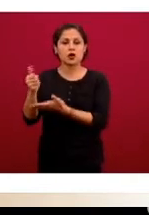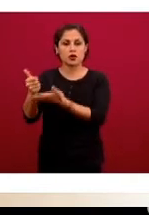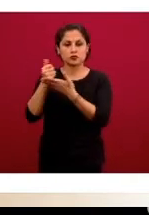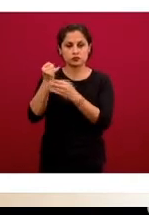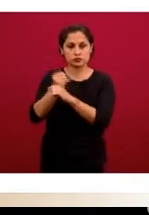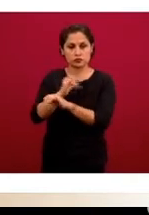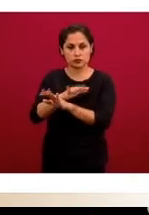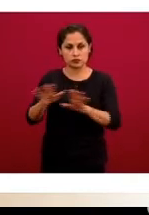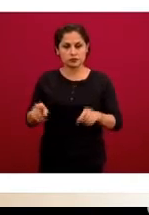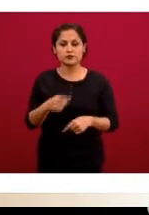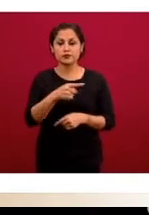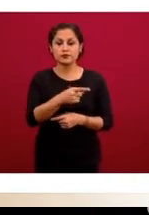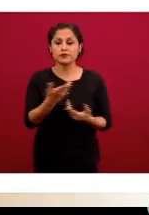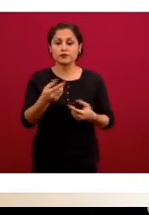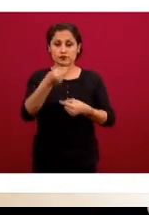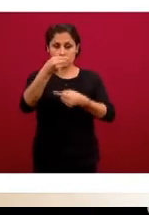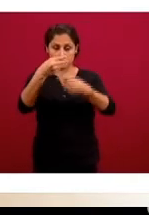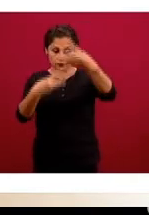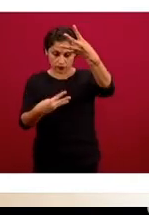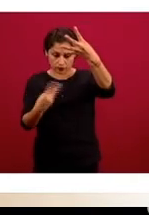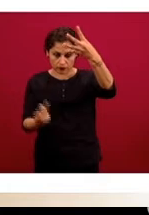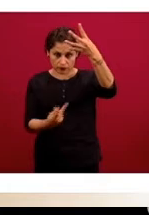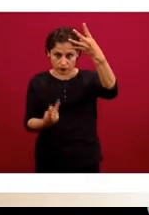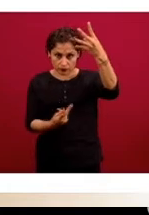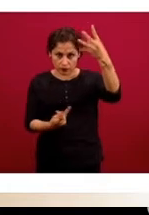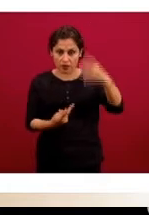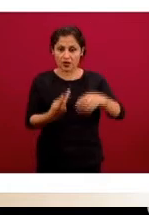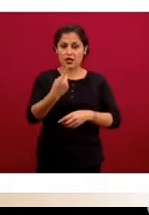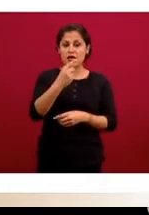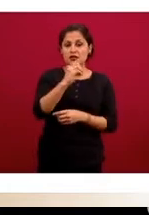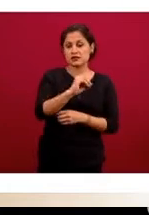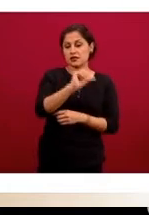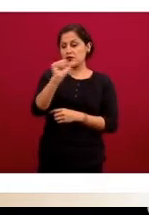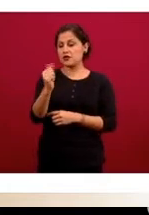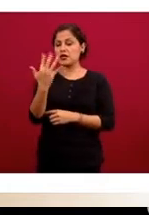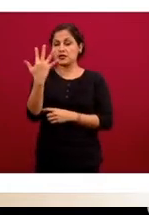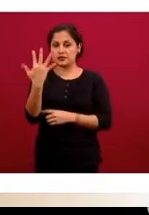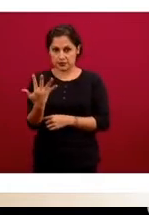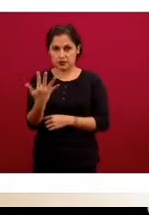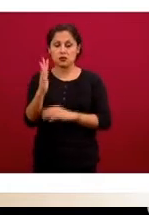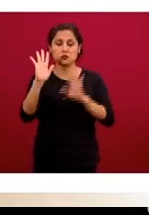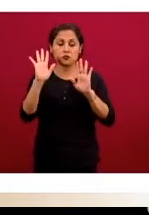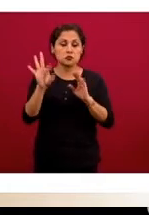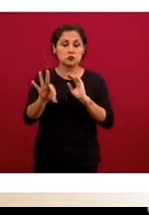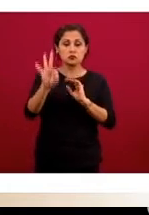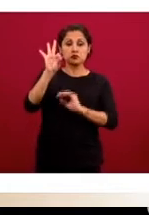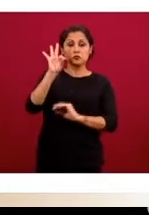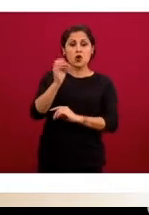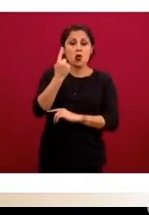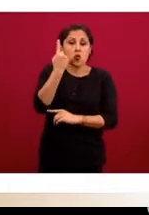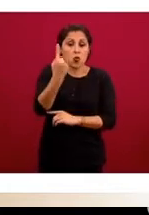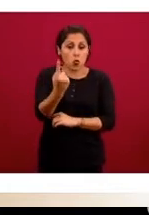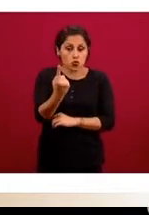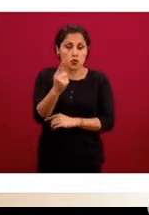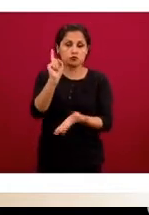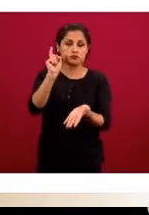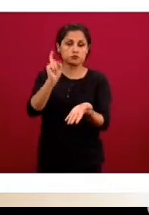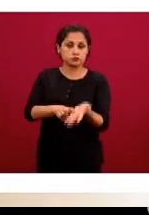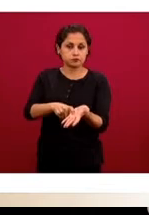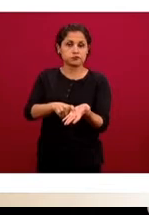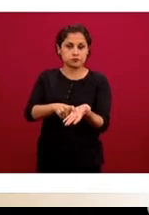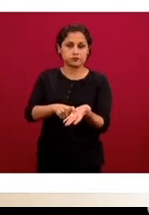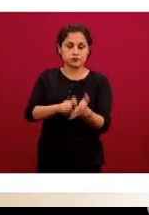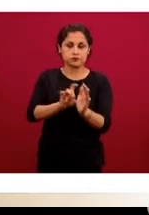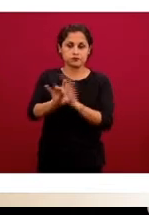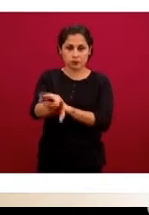if I press option number 1, it's going to automatically take me to this screen. What is the